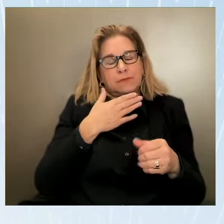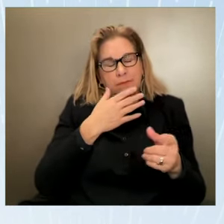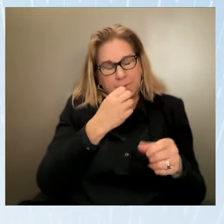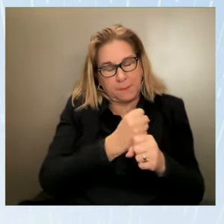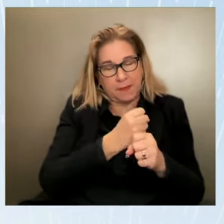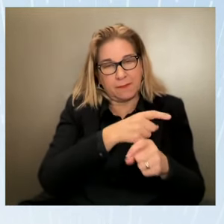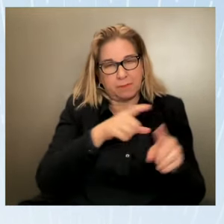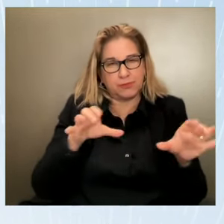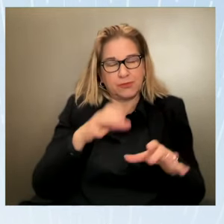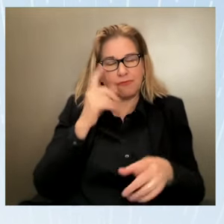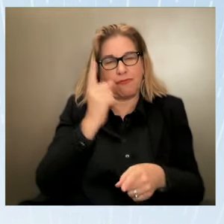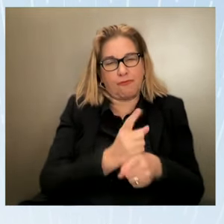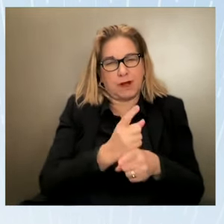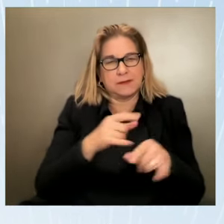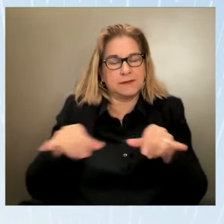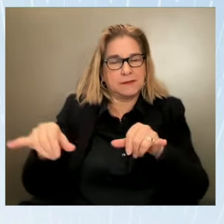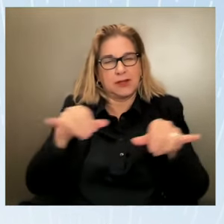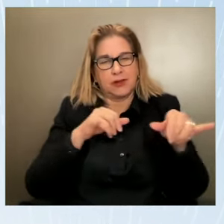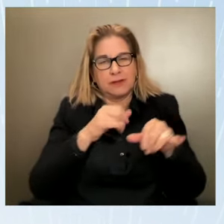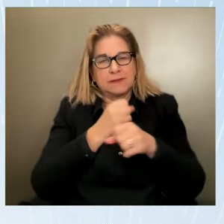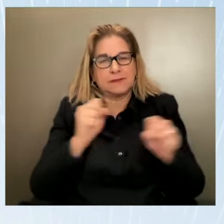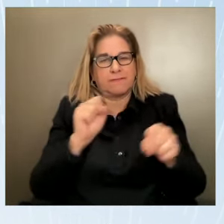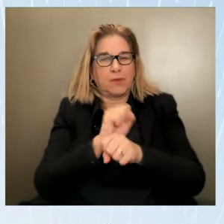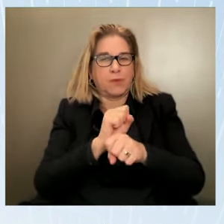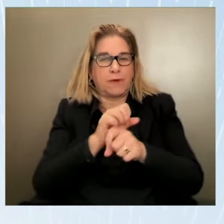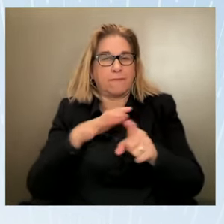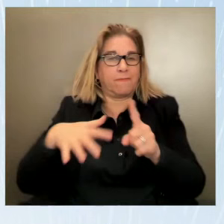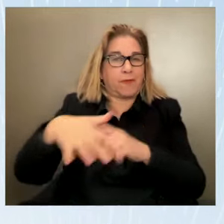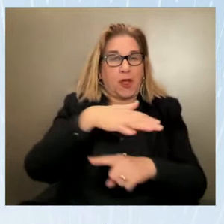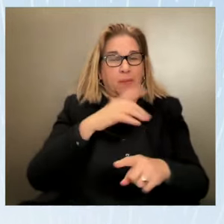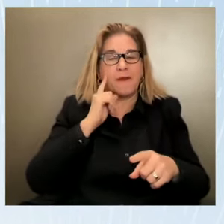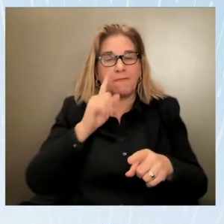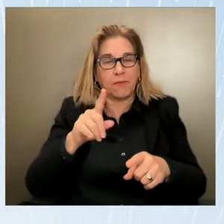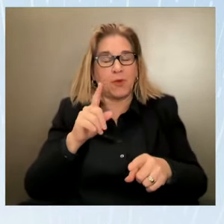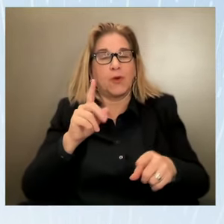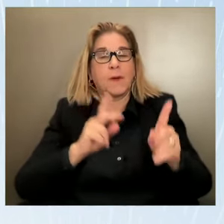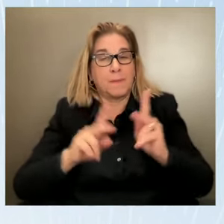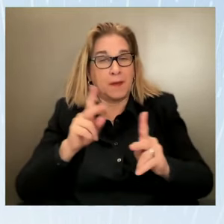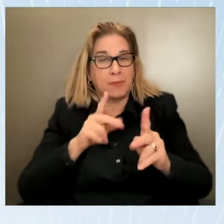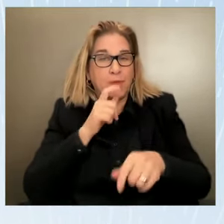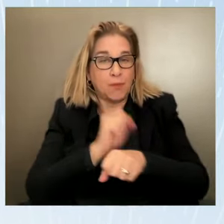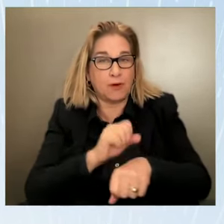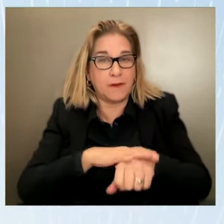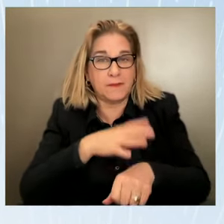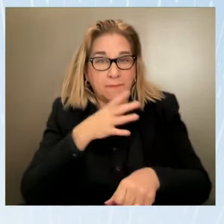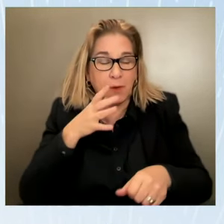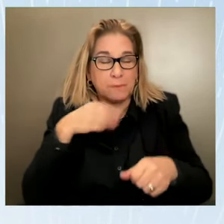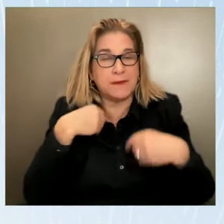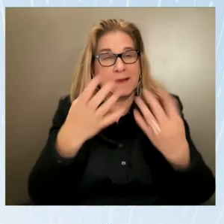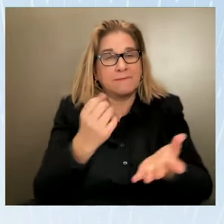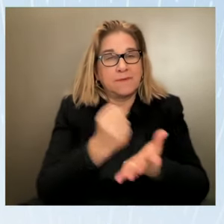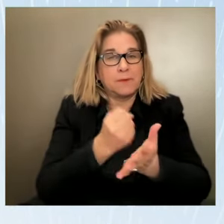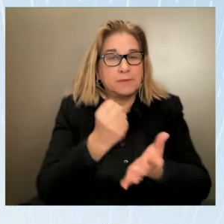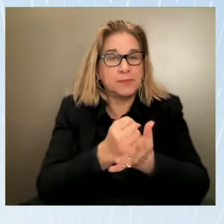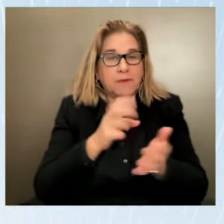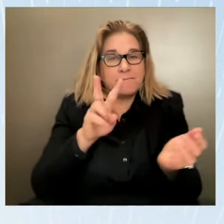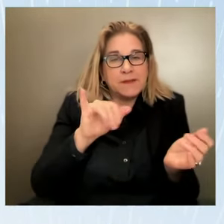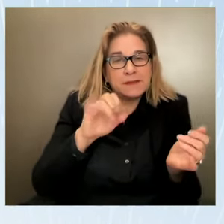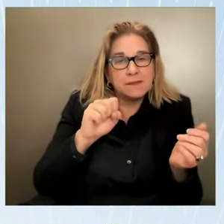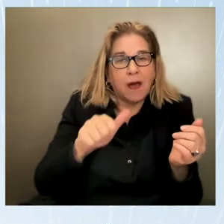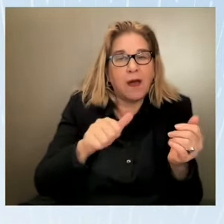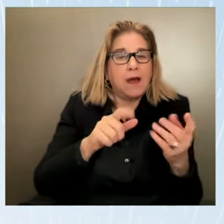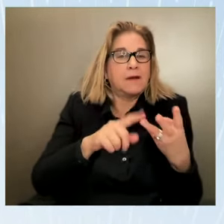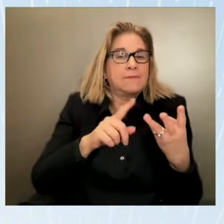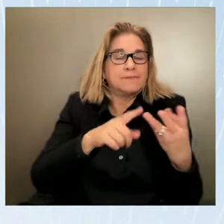H-2A visa program. The program will advance several administration priorities. One is driving U.S.